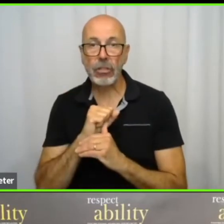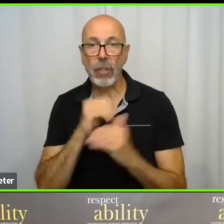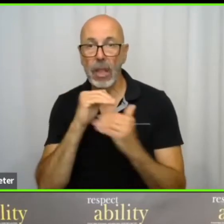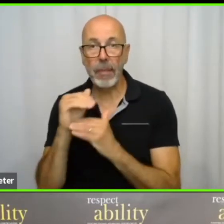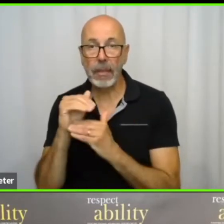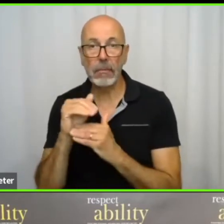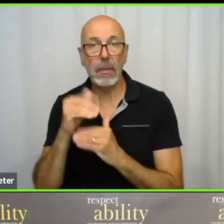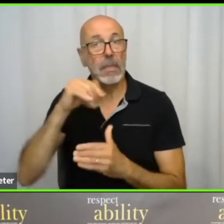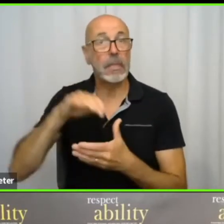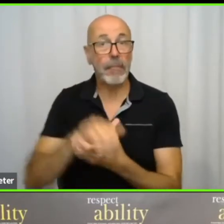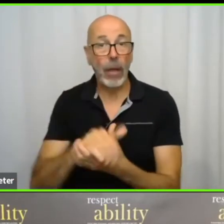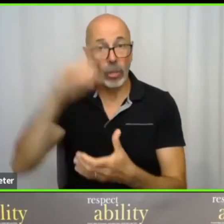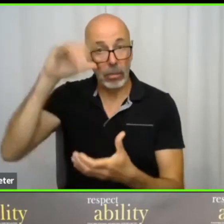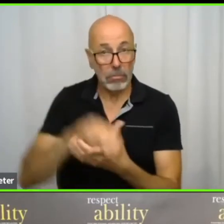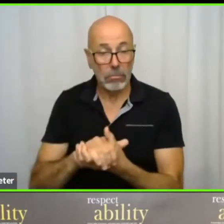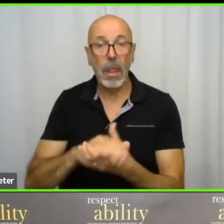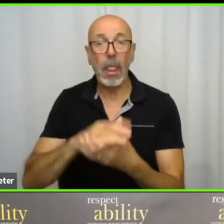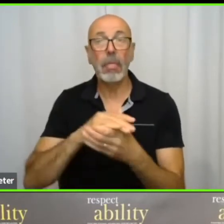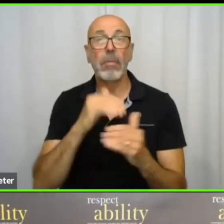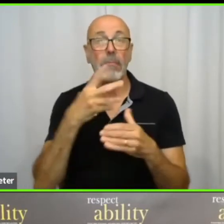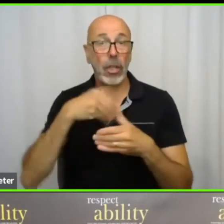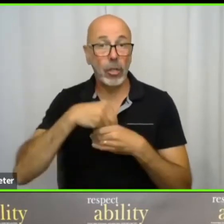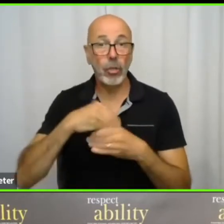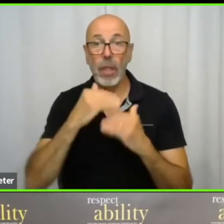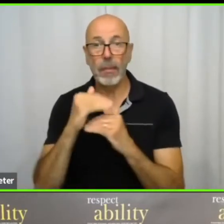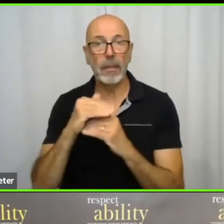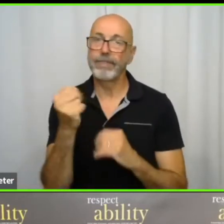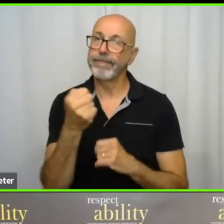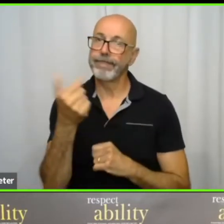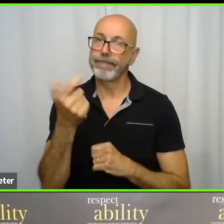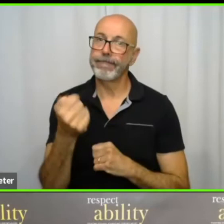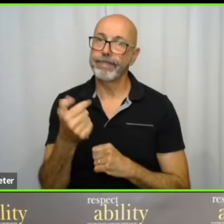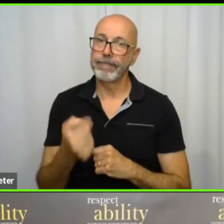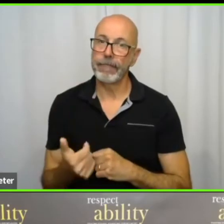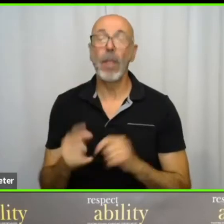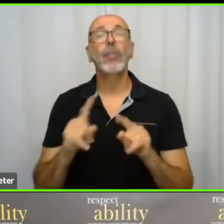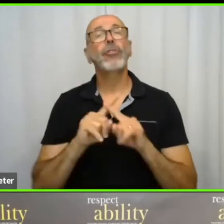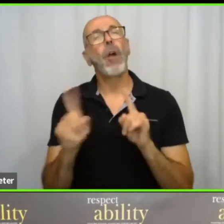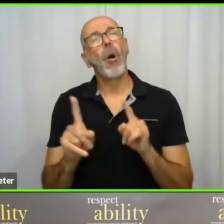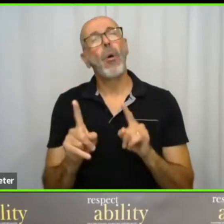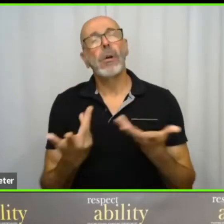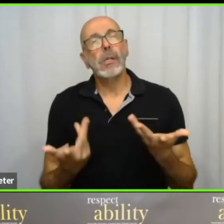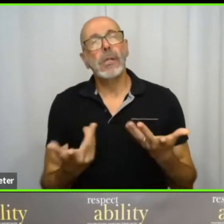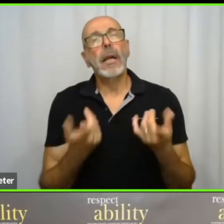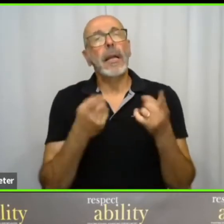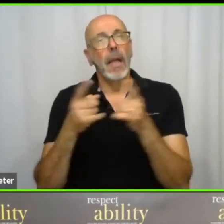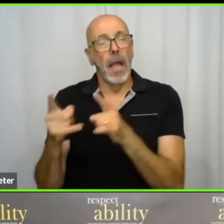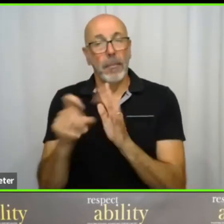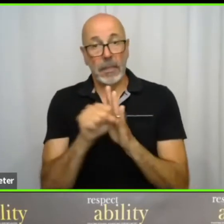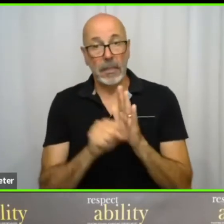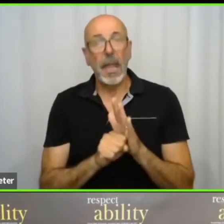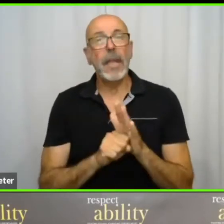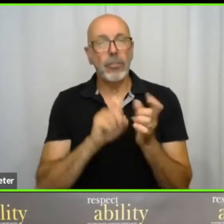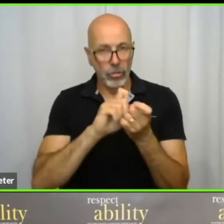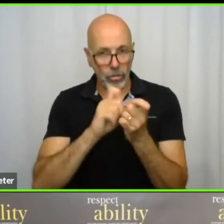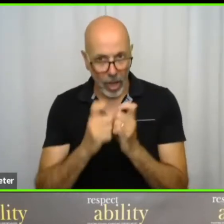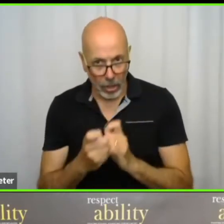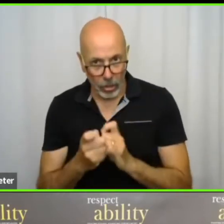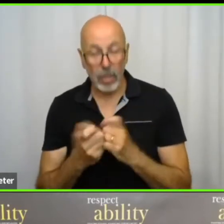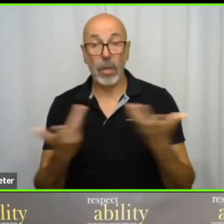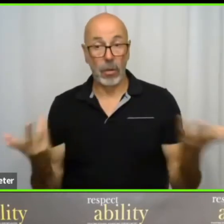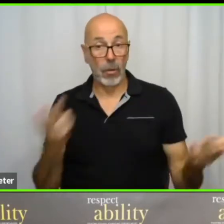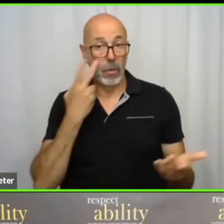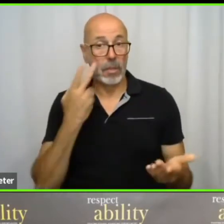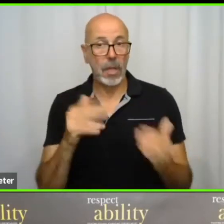Washington State did the age limit as well. So, states are trending on making these big changes. So as a community,